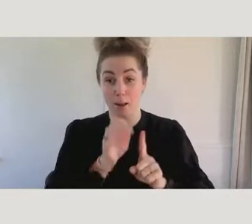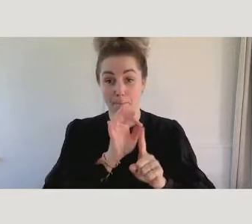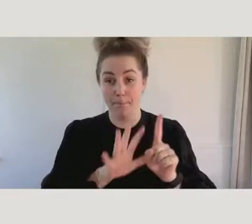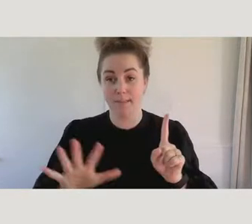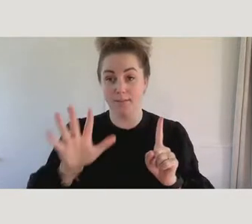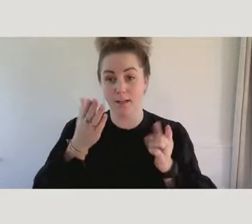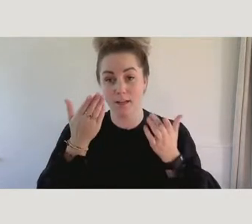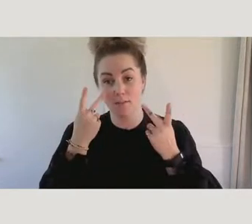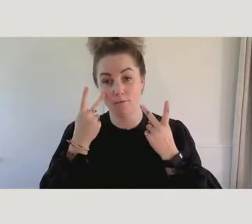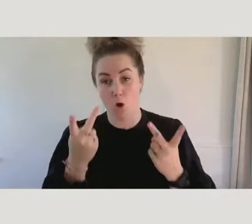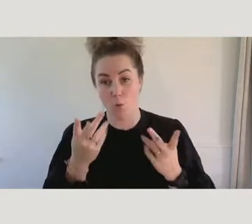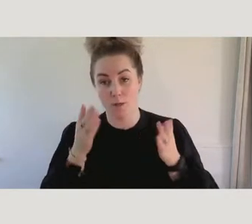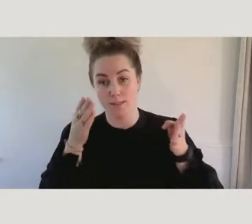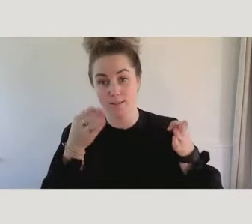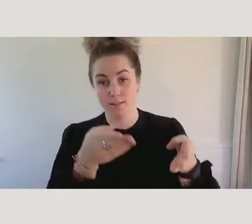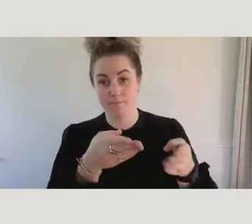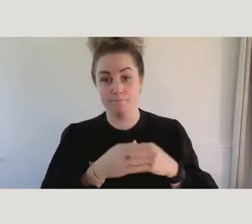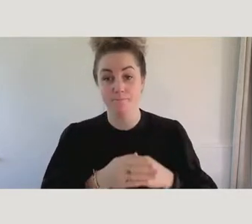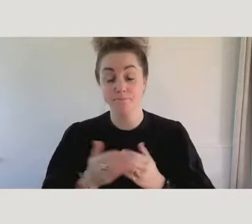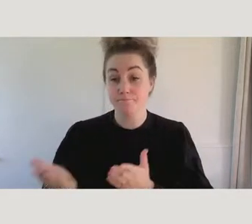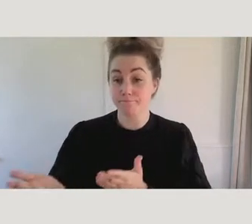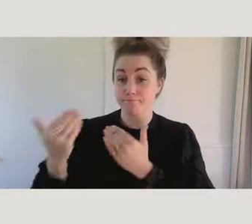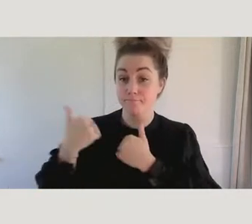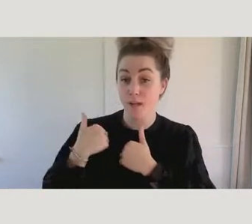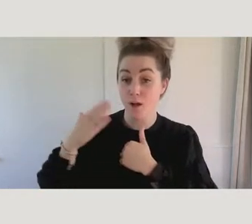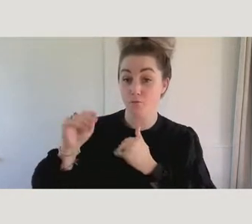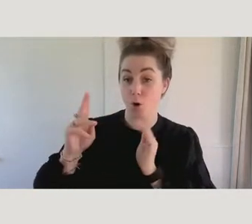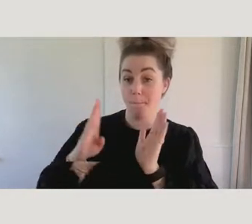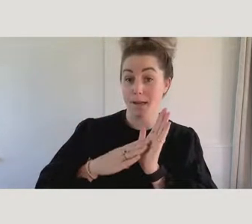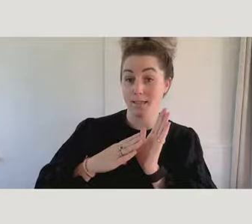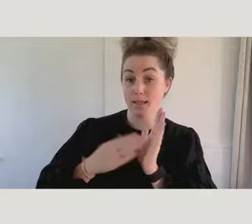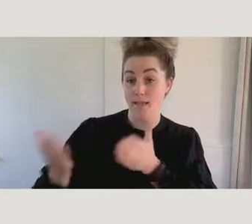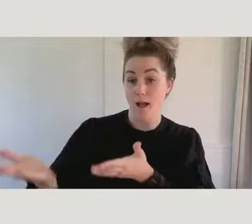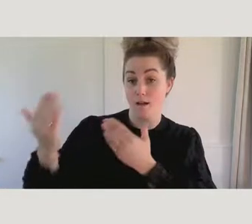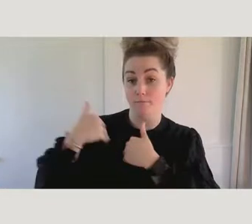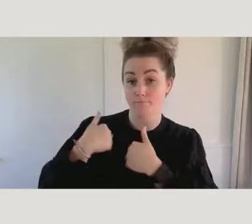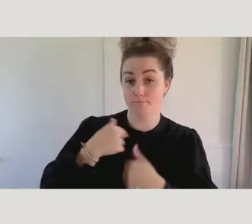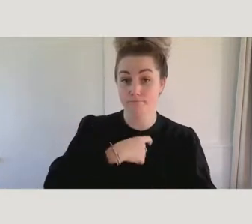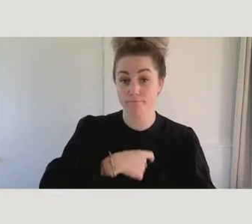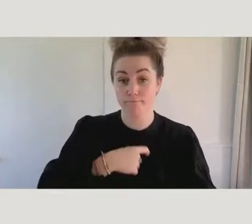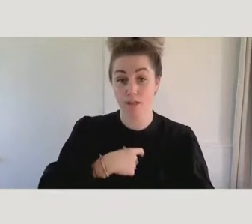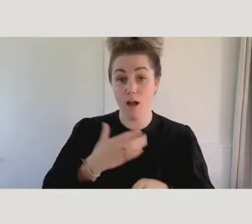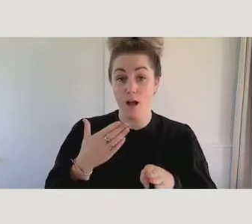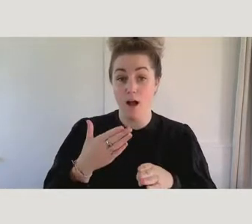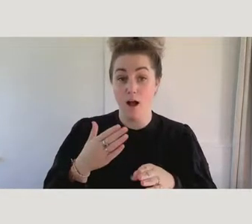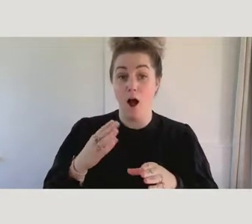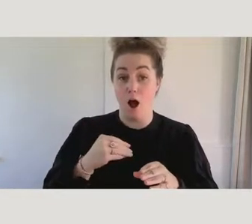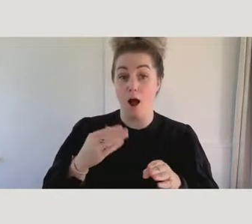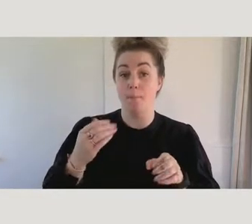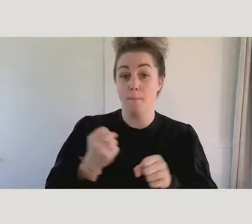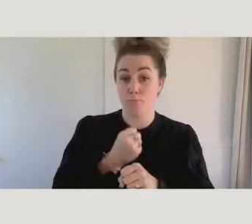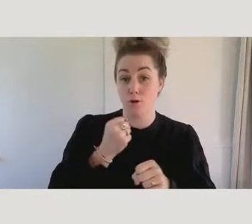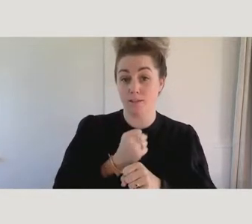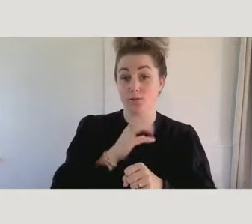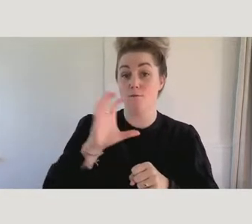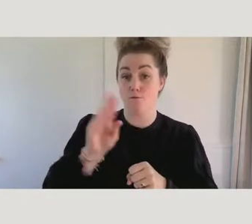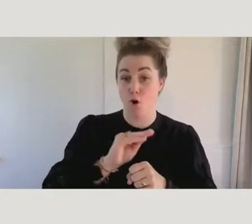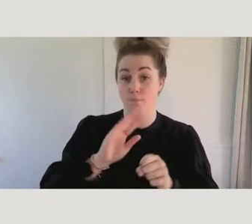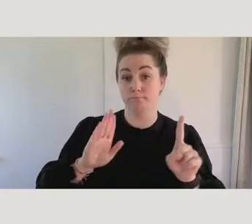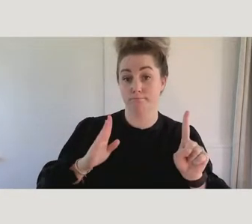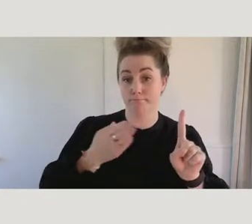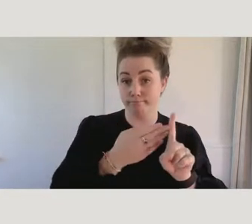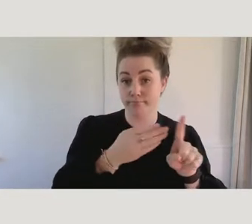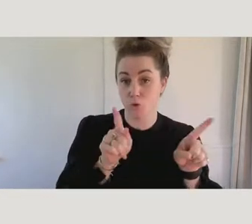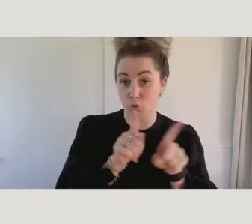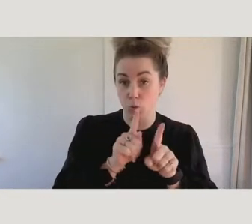over um the mantle from The Amazing makarita I2 am a product of the Pacific Arts strategy as well in my first